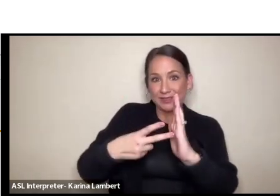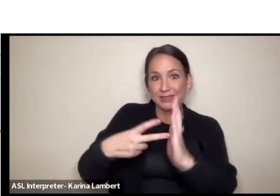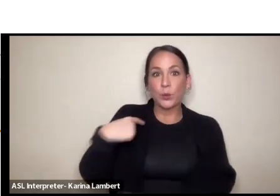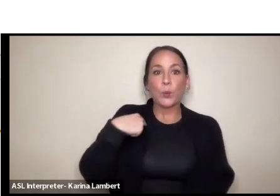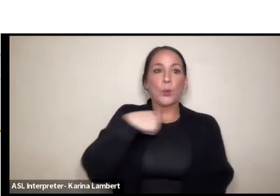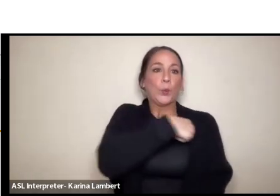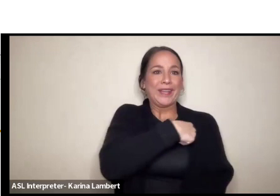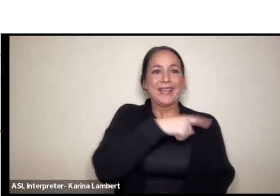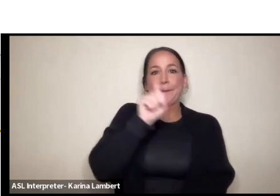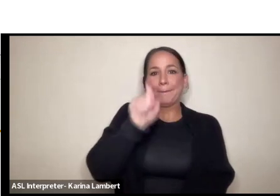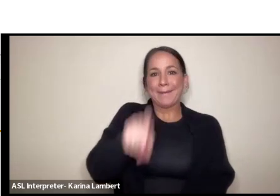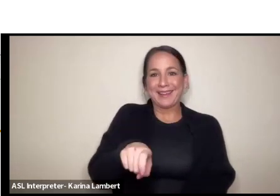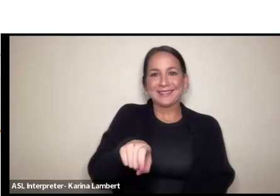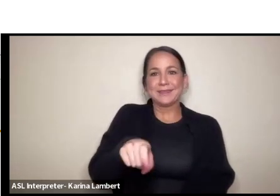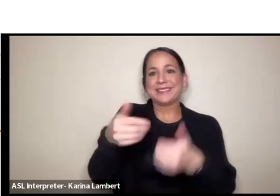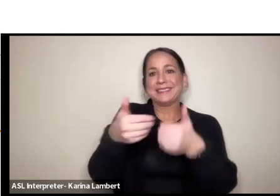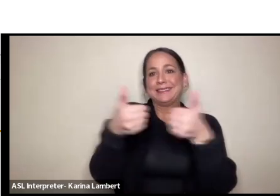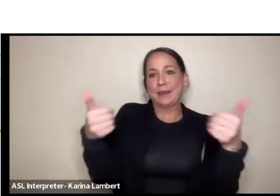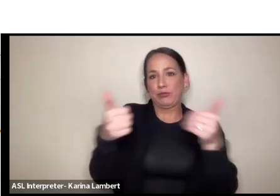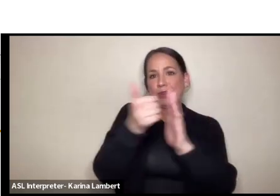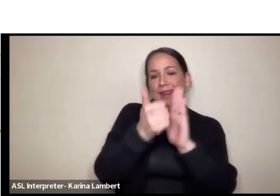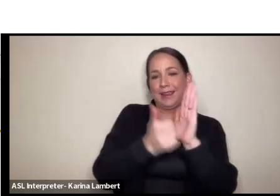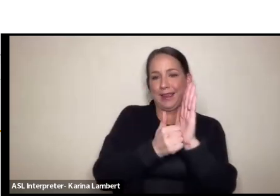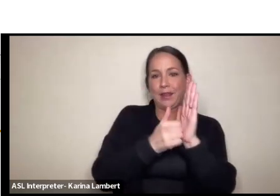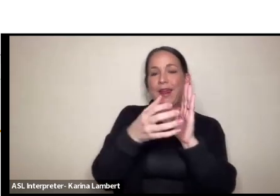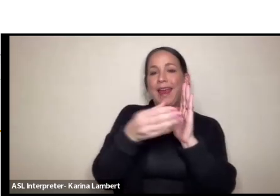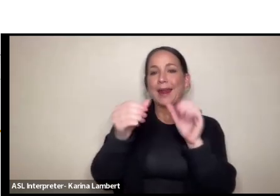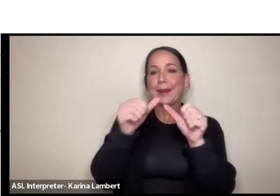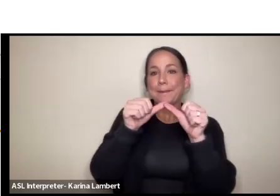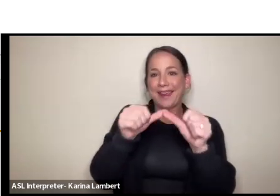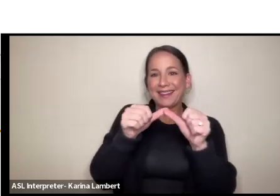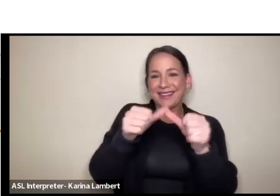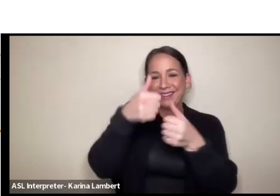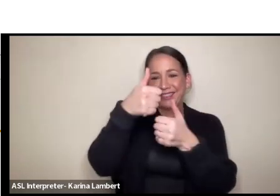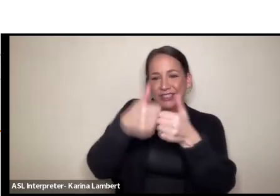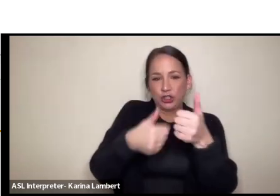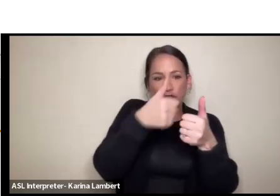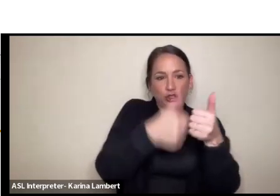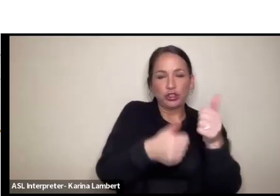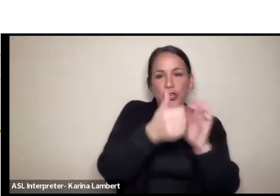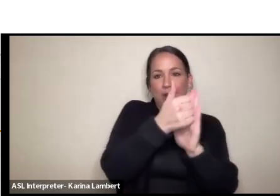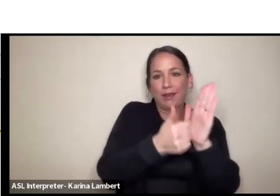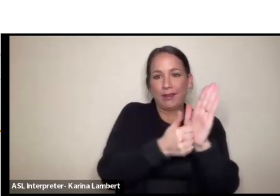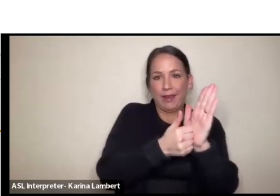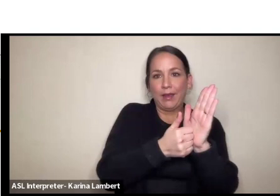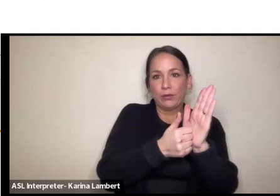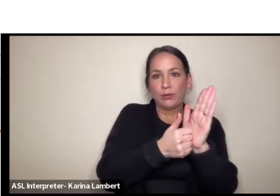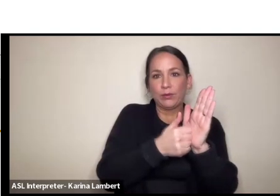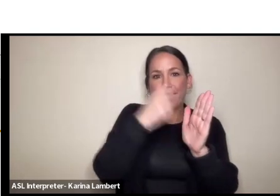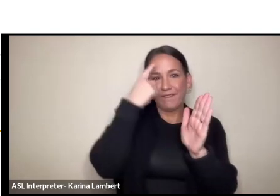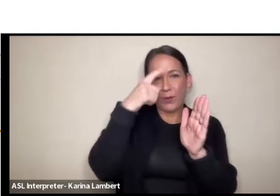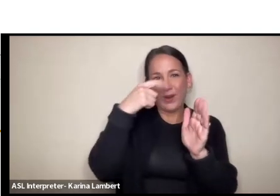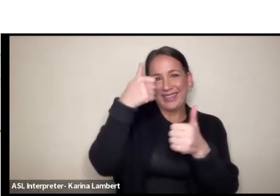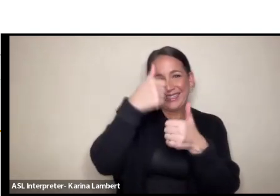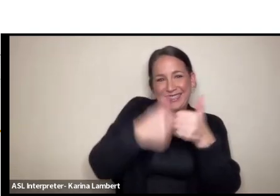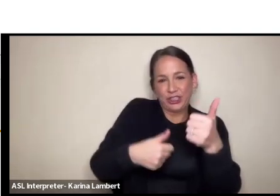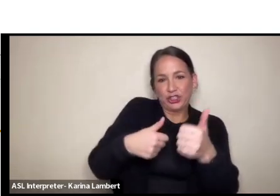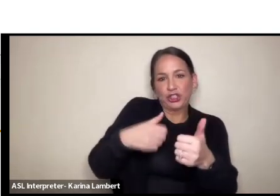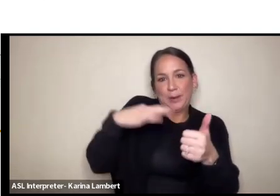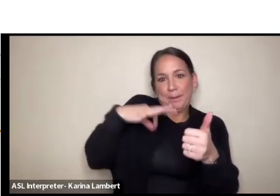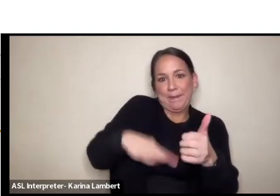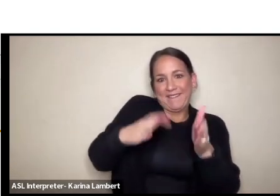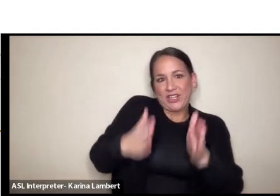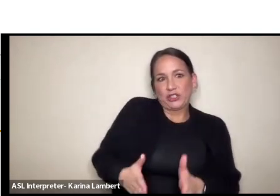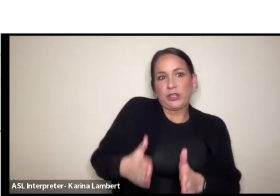separate accounts and we must maintain each of those accounts for the benefit for each beneficiary that joins